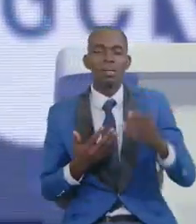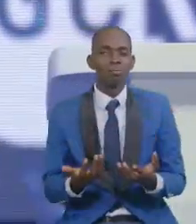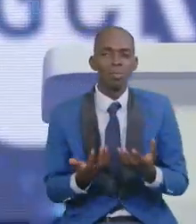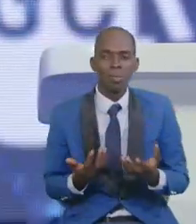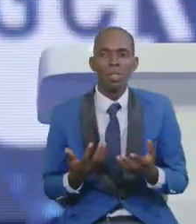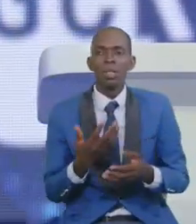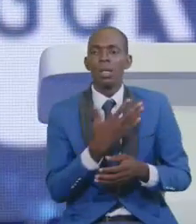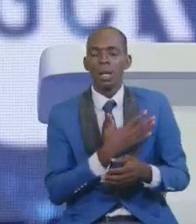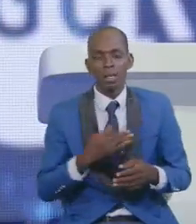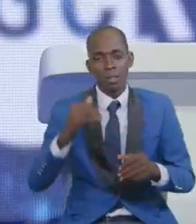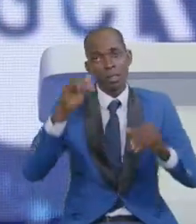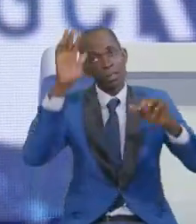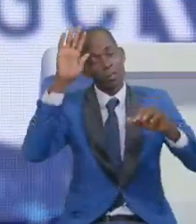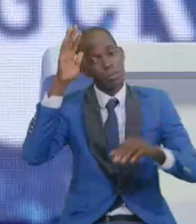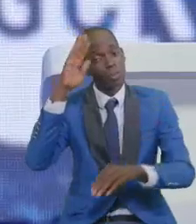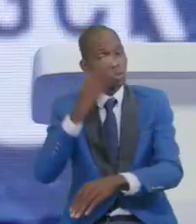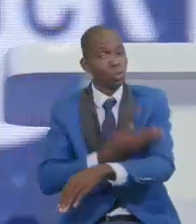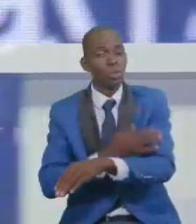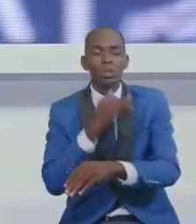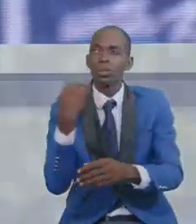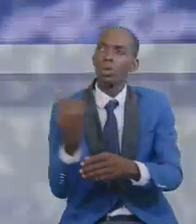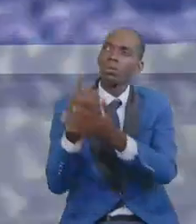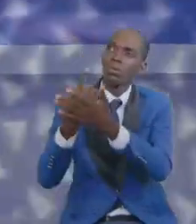about you to the Father.